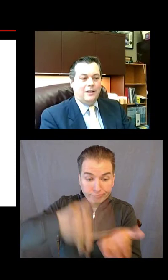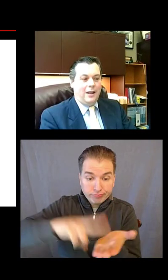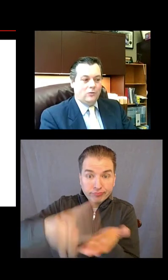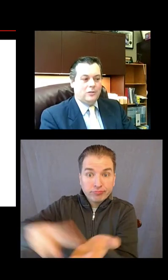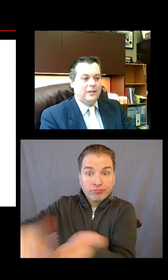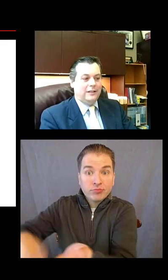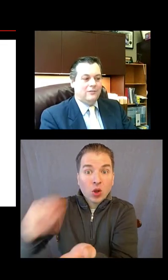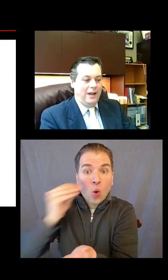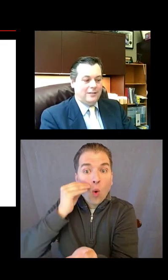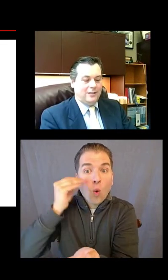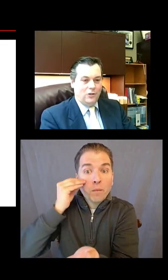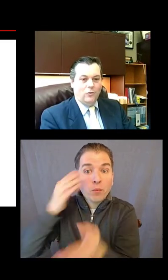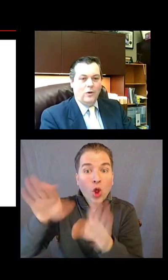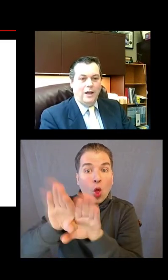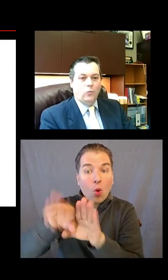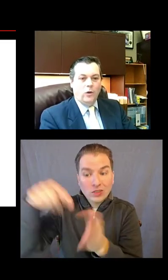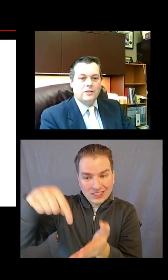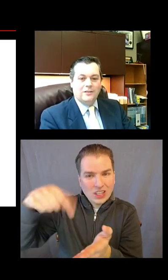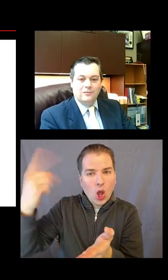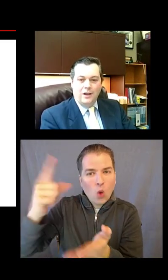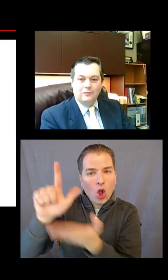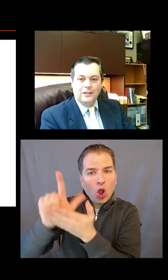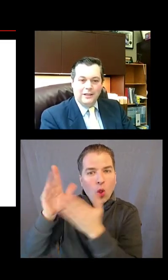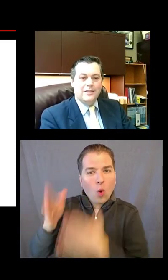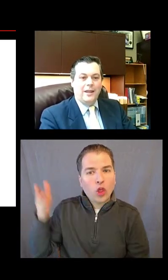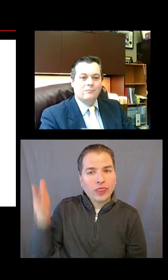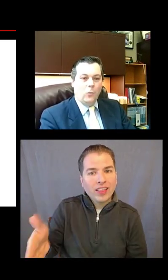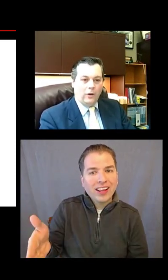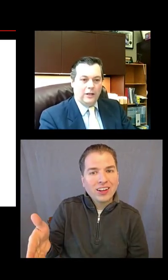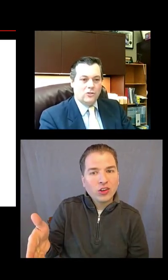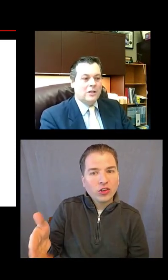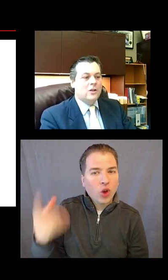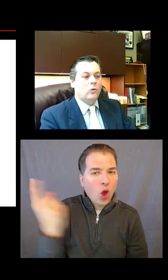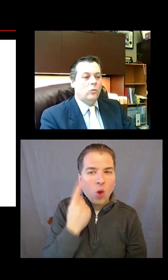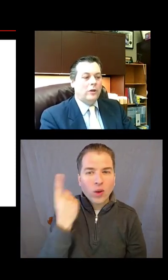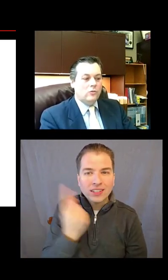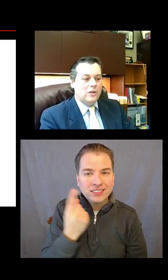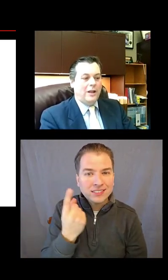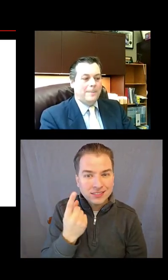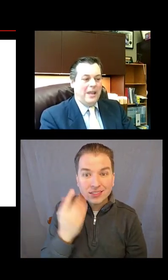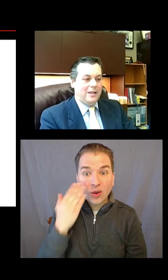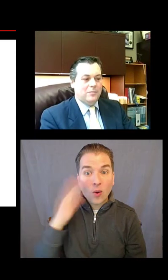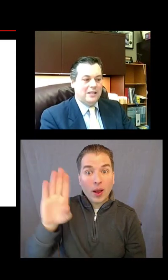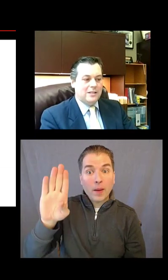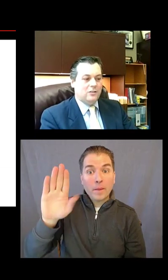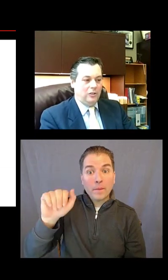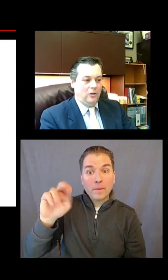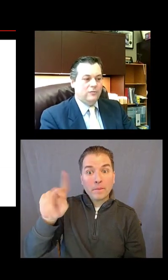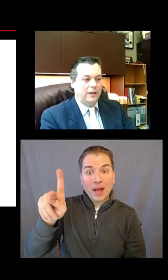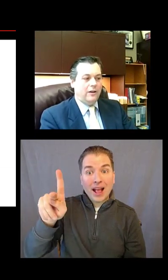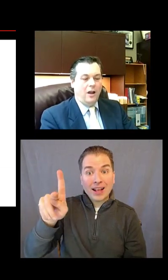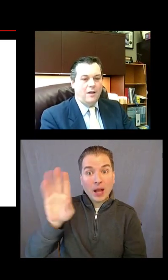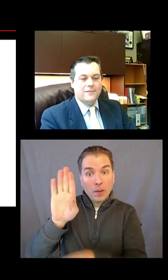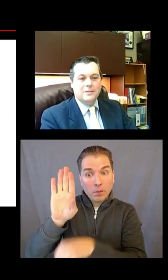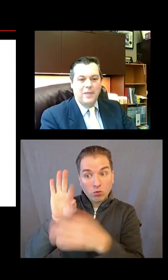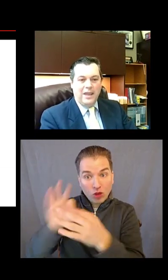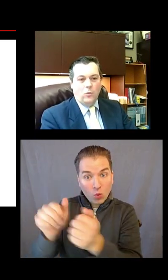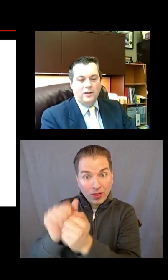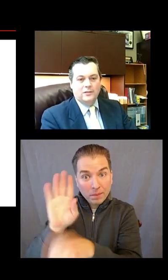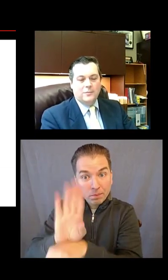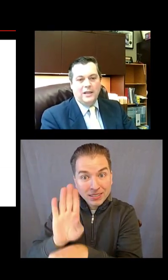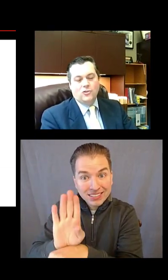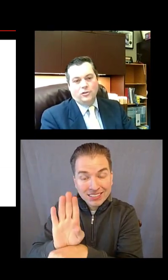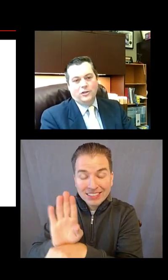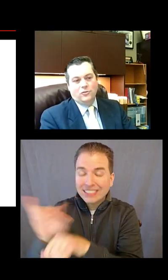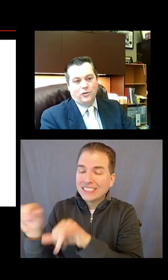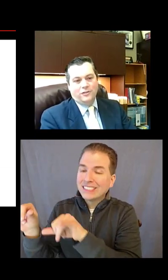that is counseling and advising you on what's involved in that mortgage. Well, when you get a bank business loan, very often the bank